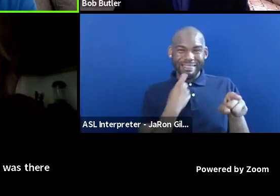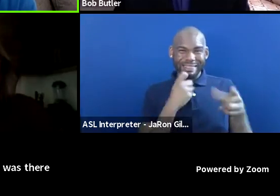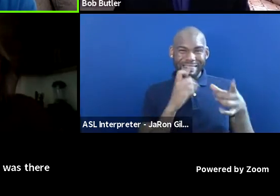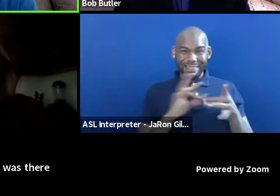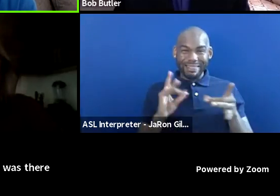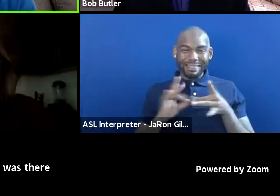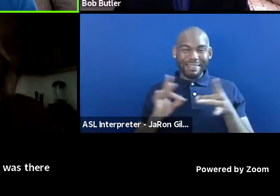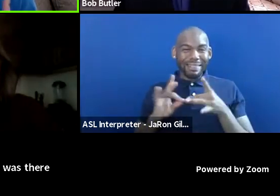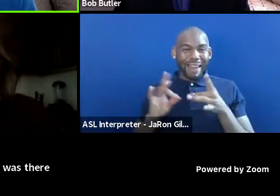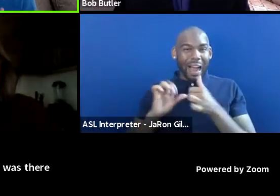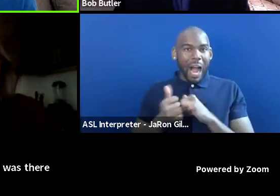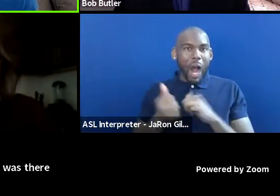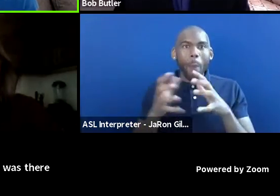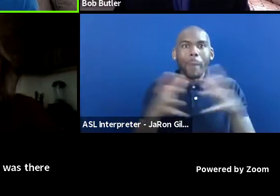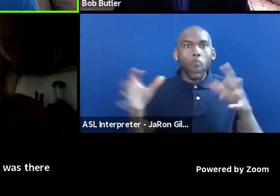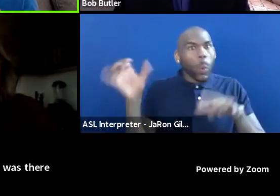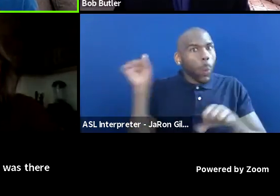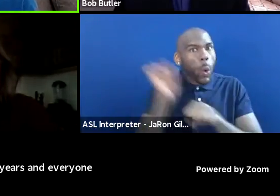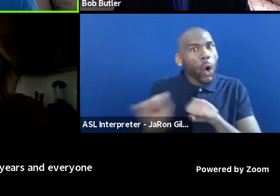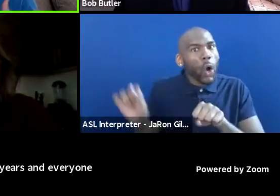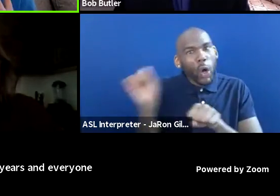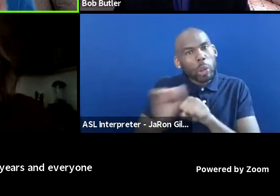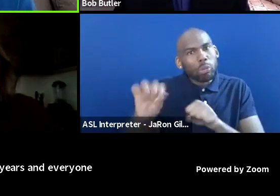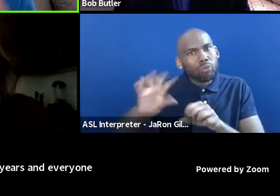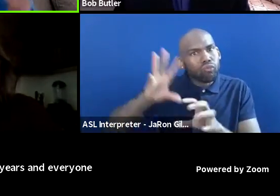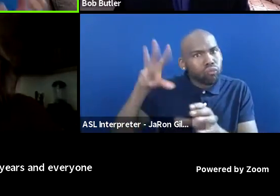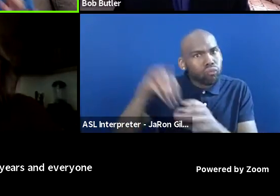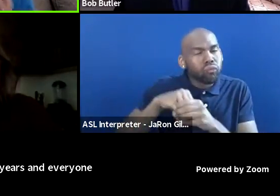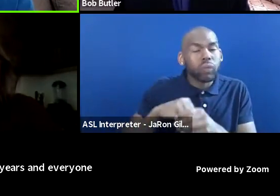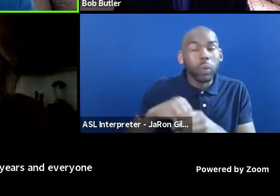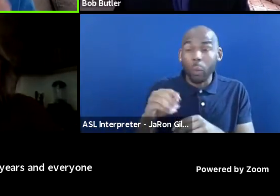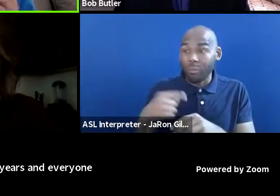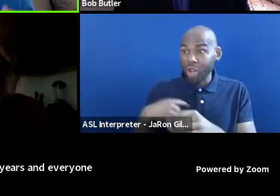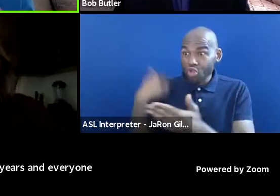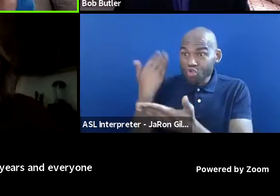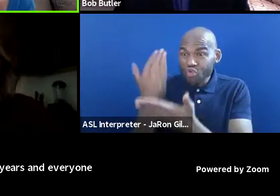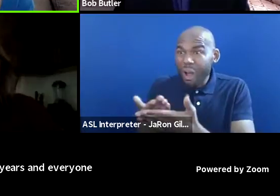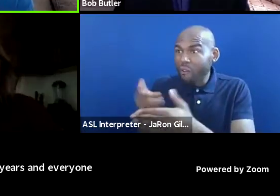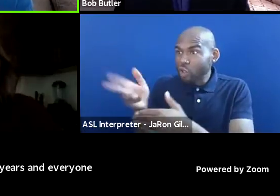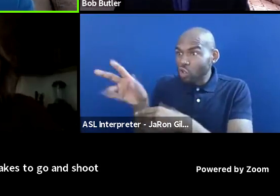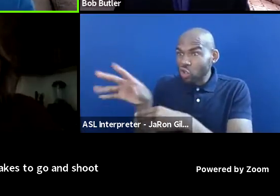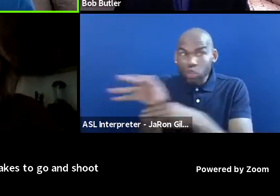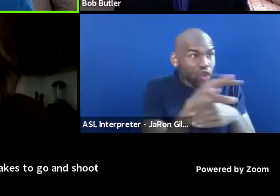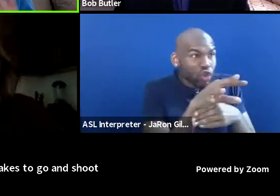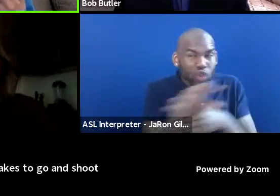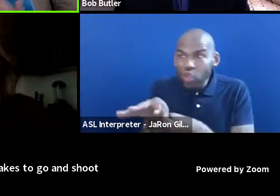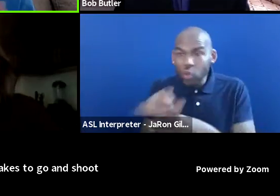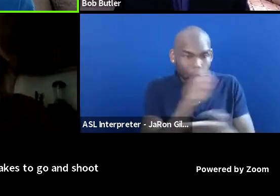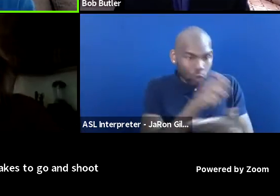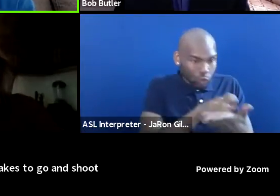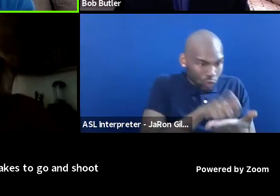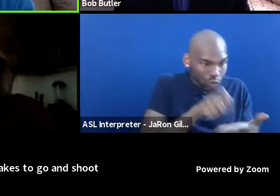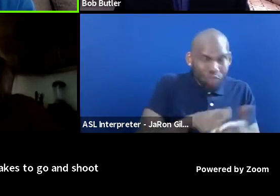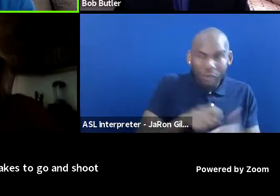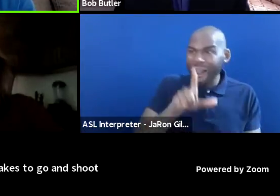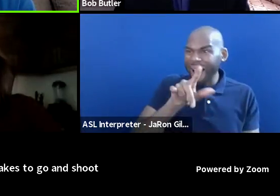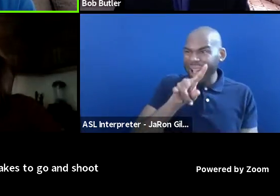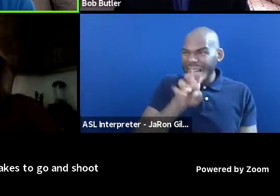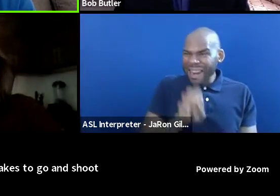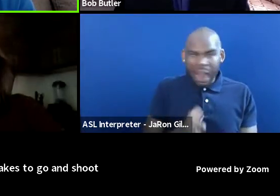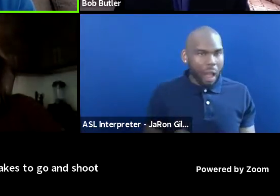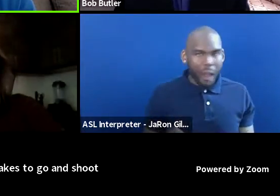how much work it takes to go and shoot and write and edit and live shot and do everything